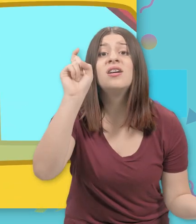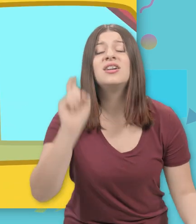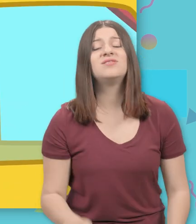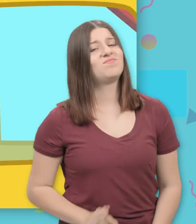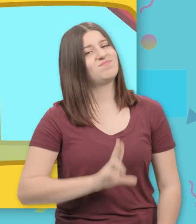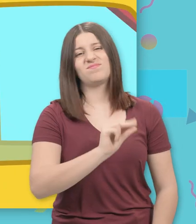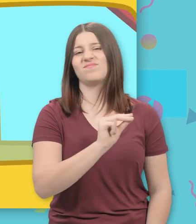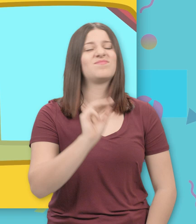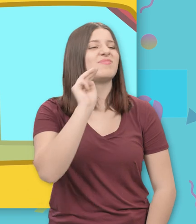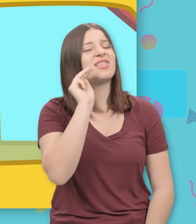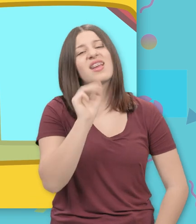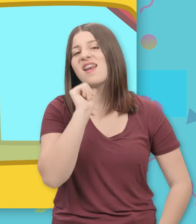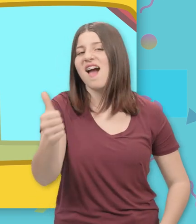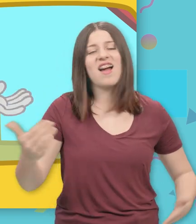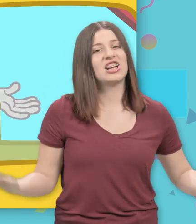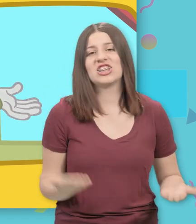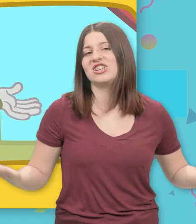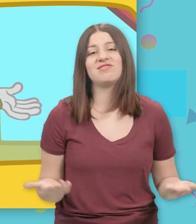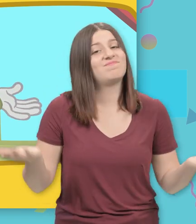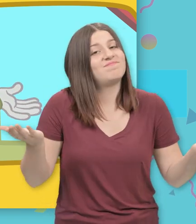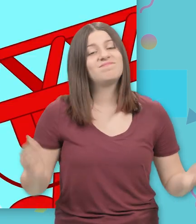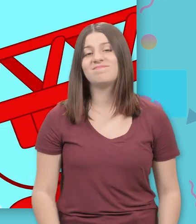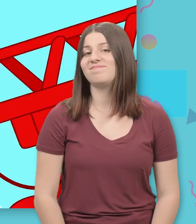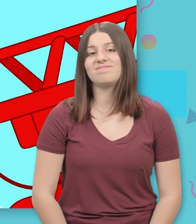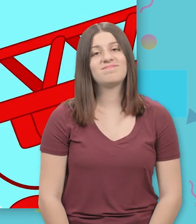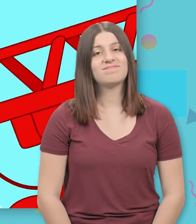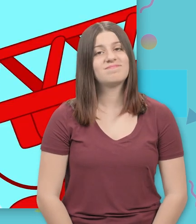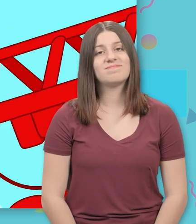What? No, Mila's not here.